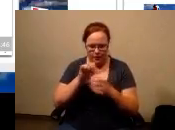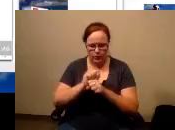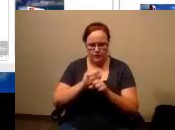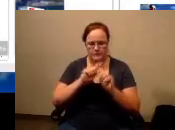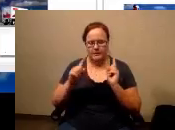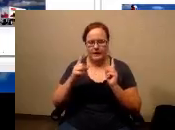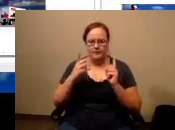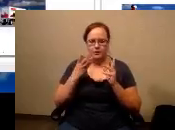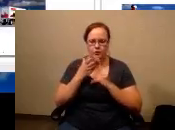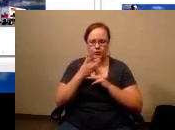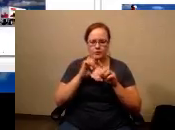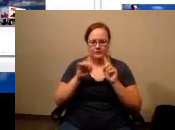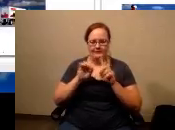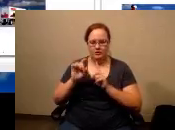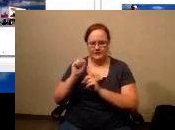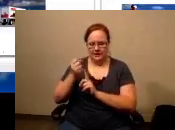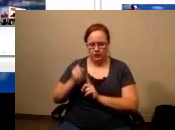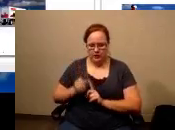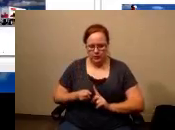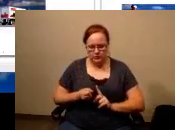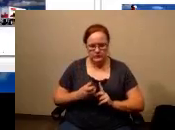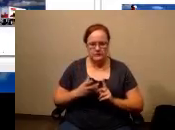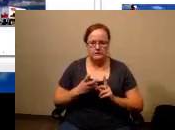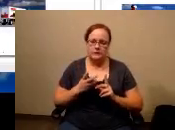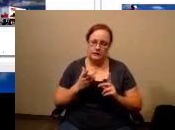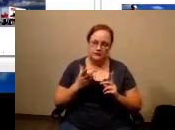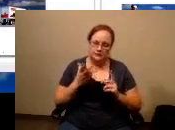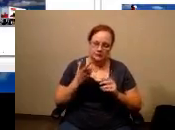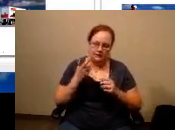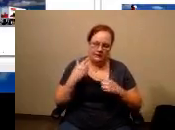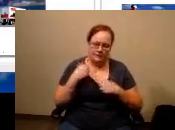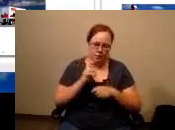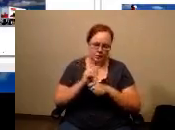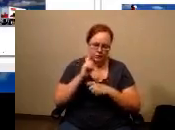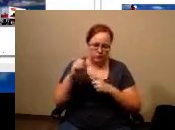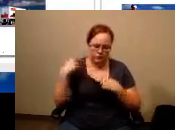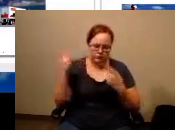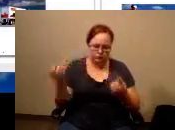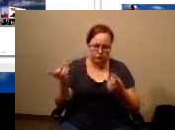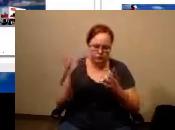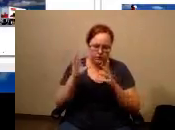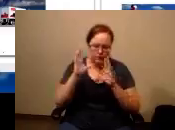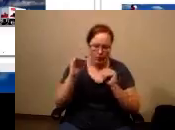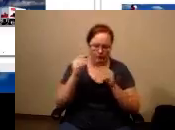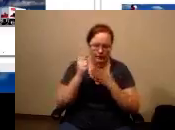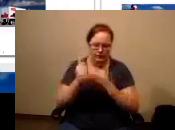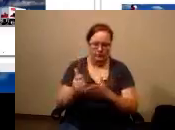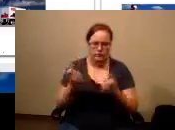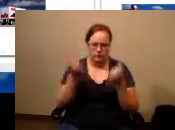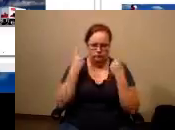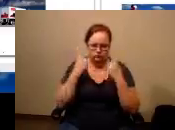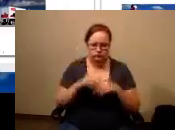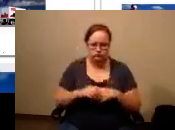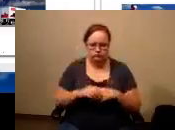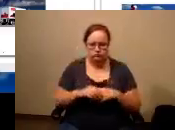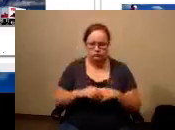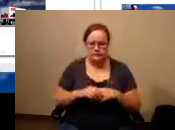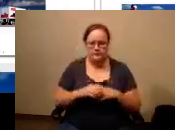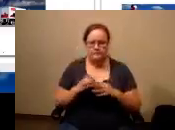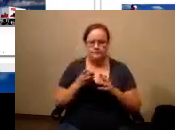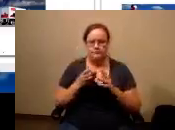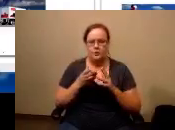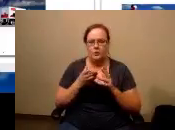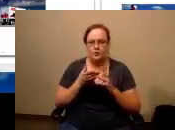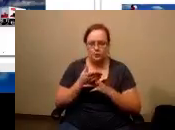a series of scenarios that I've used for quite a while that hopefully will shed some light on this. I'm going to go through each